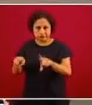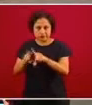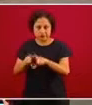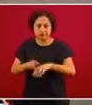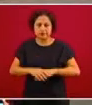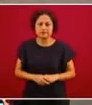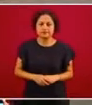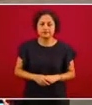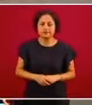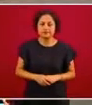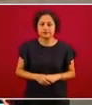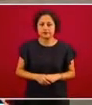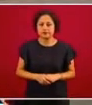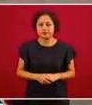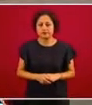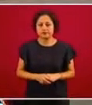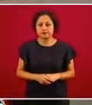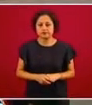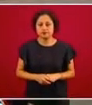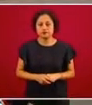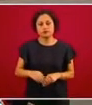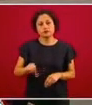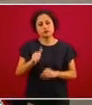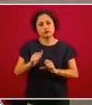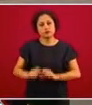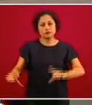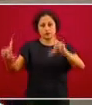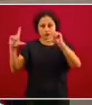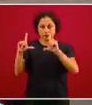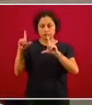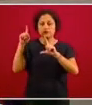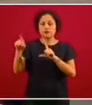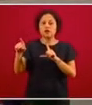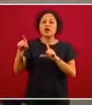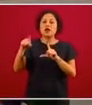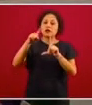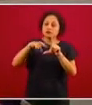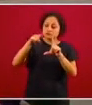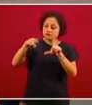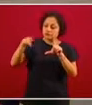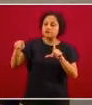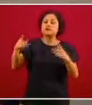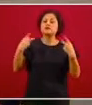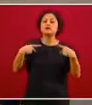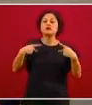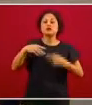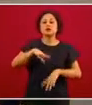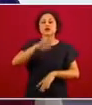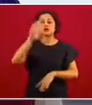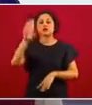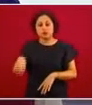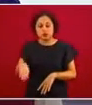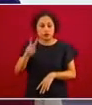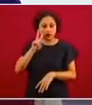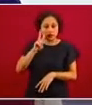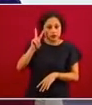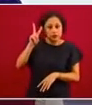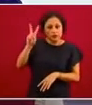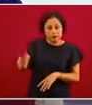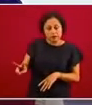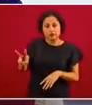or confirmed to have COVID, or they are negative cases. This is